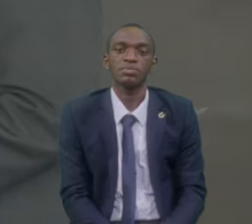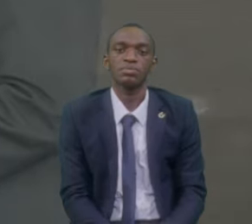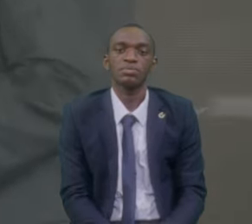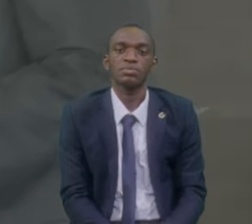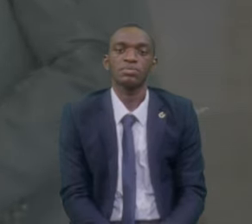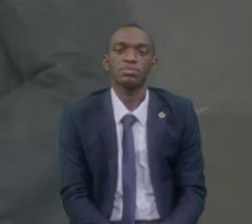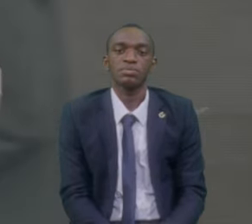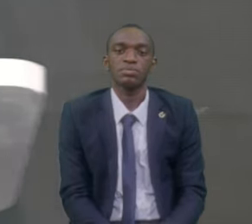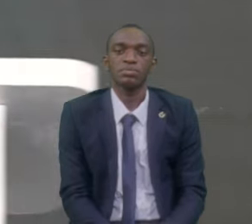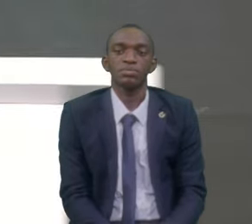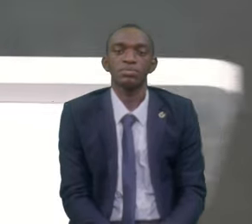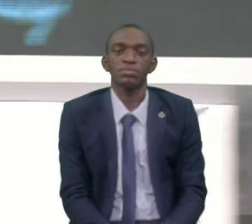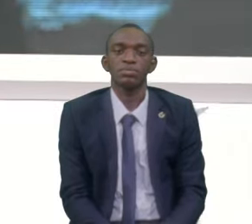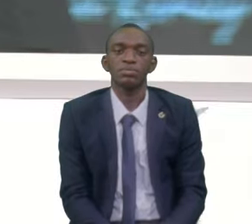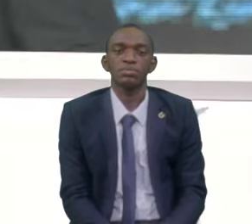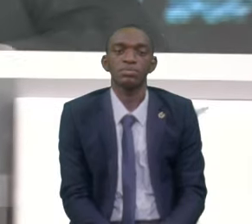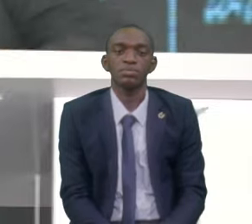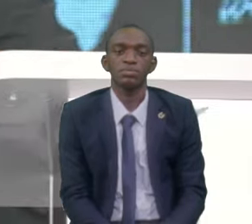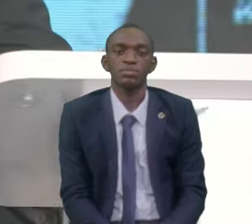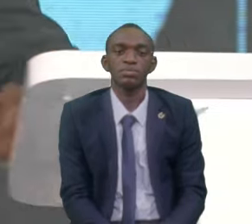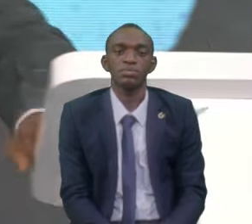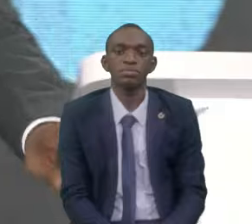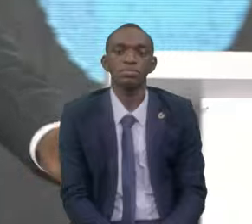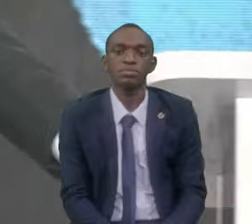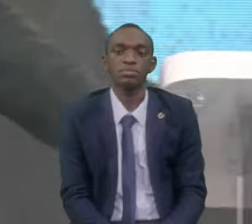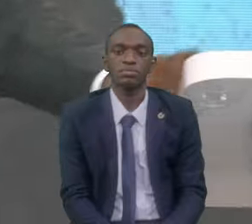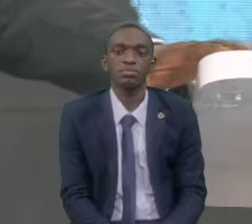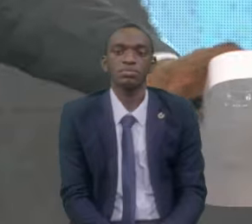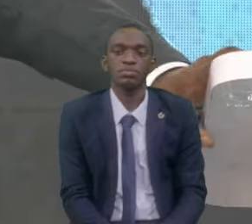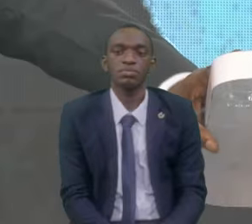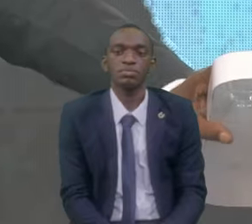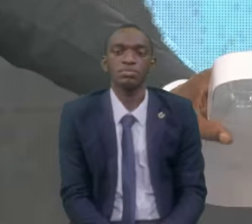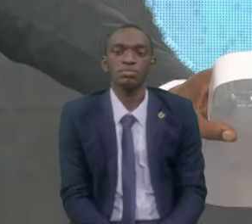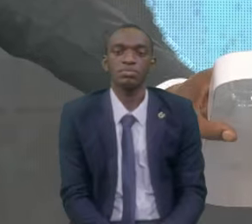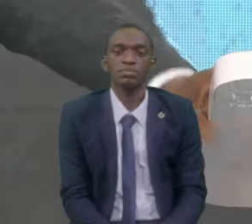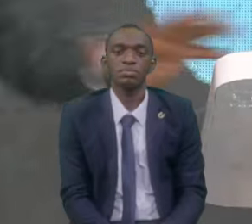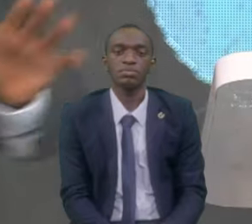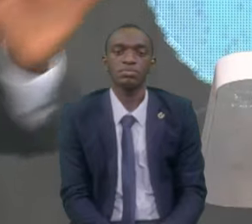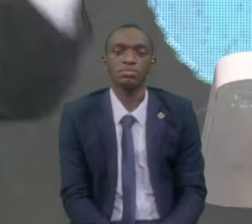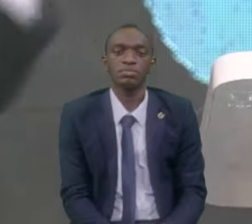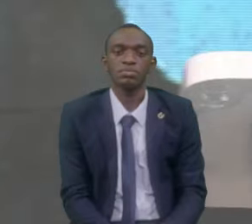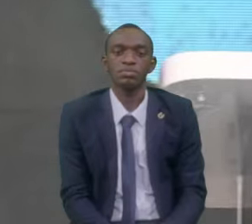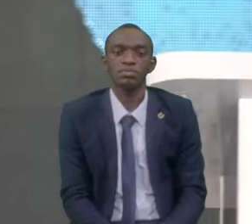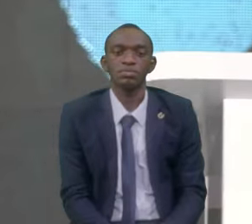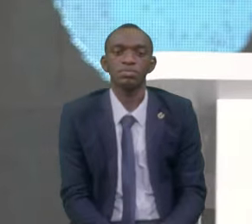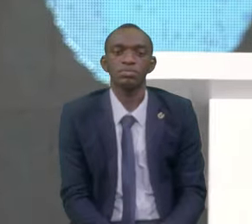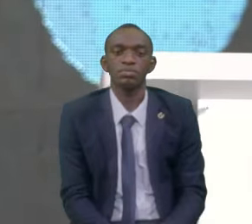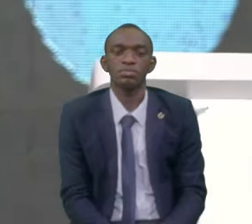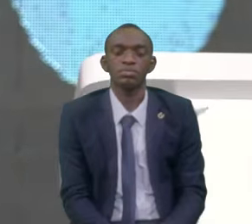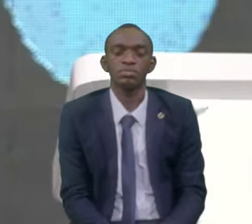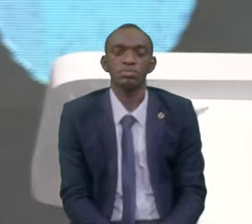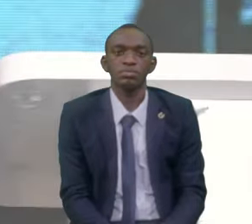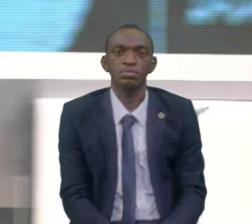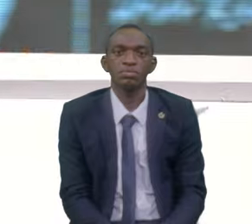not have any of those things. Shadrach, Meshach, and Abednego did not have any of those things. And Daniel did not have any